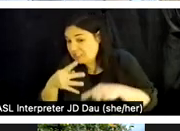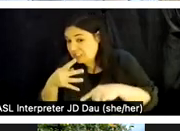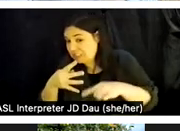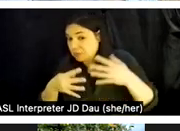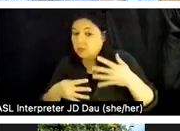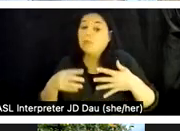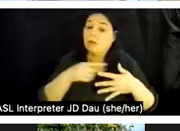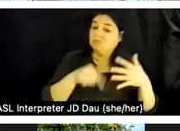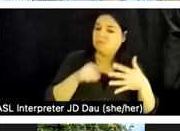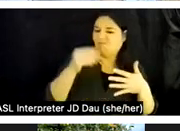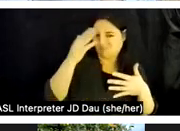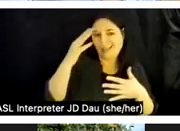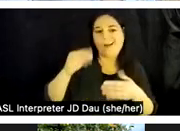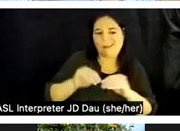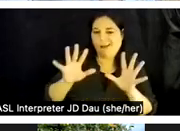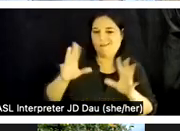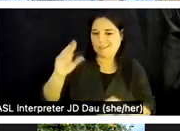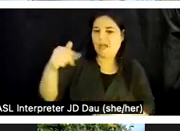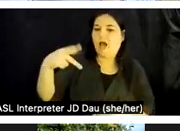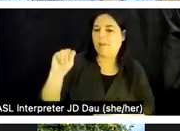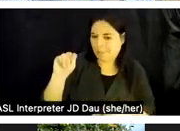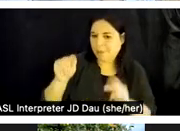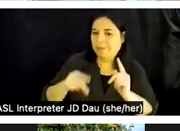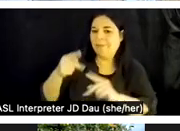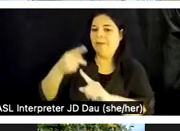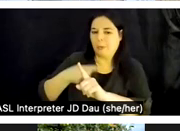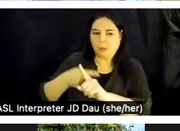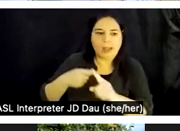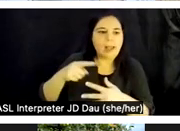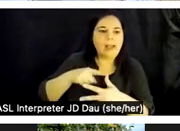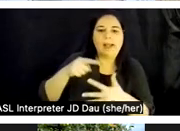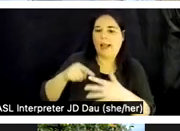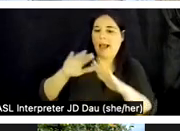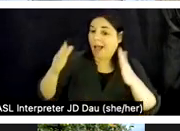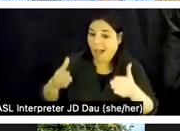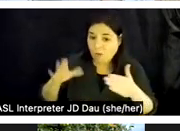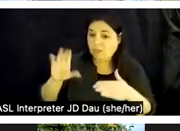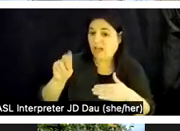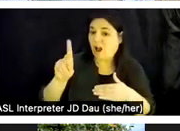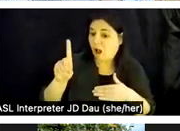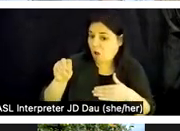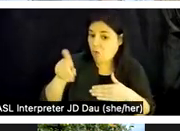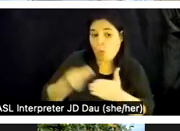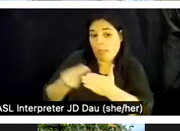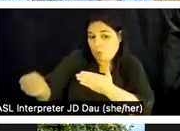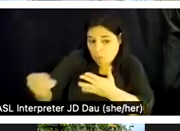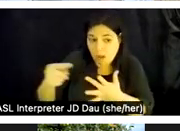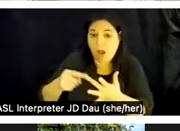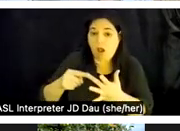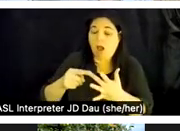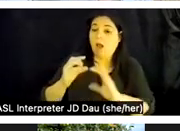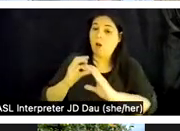obviously, apartments where people rent, houses or condominiums that people buy, mobile homes